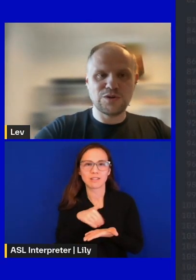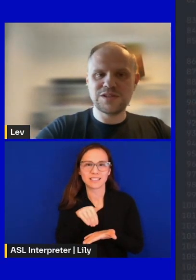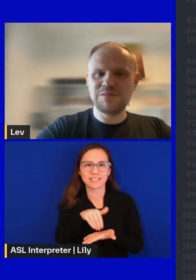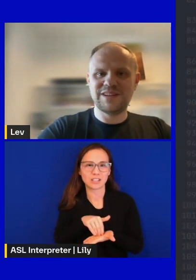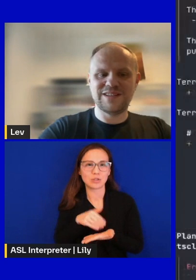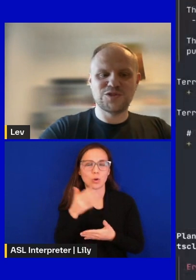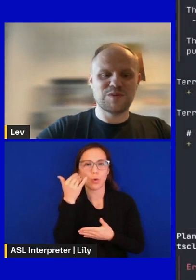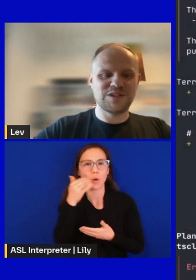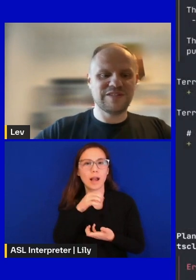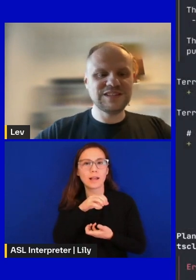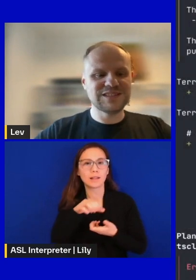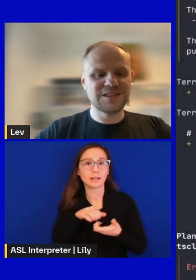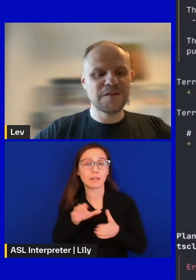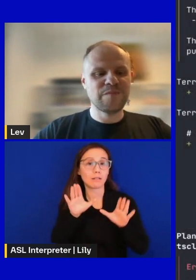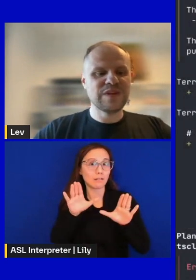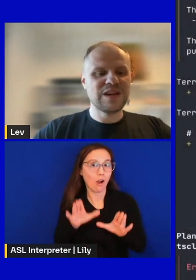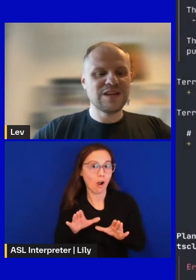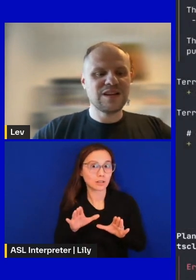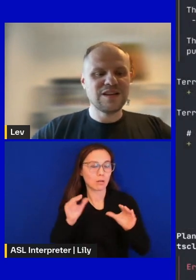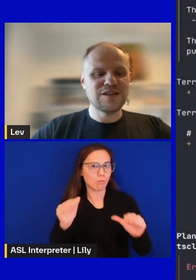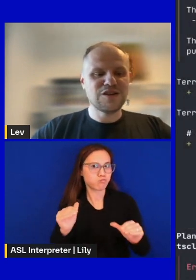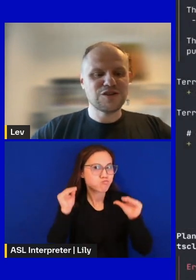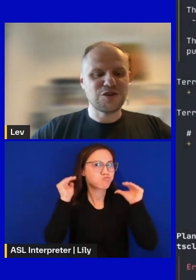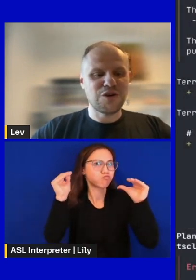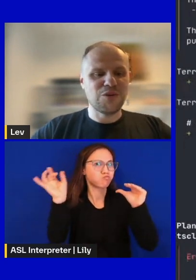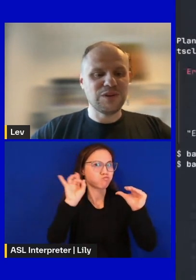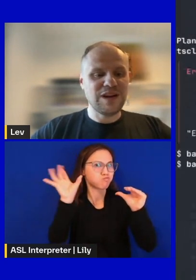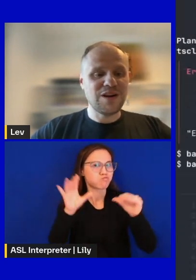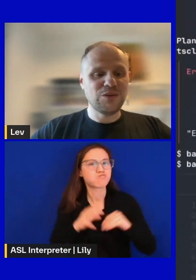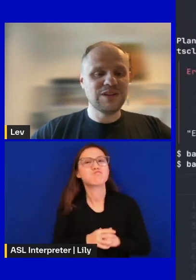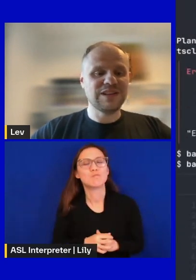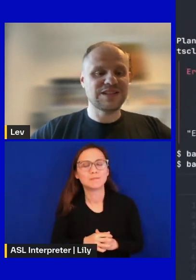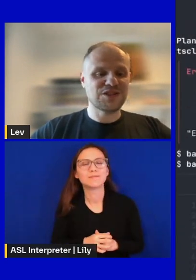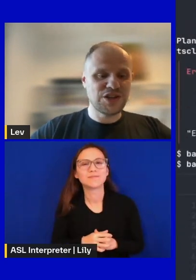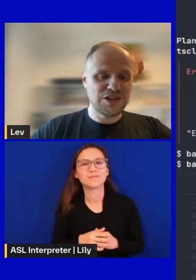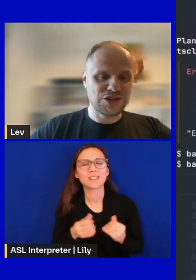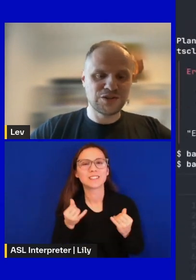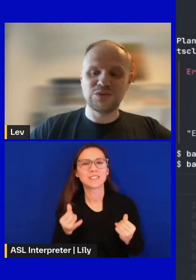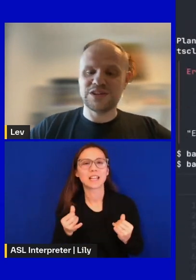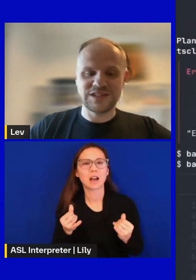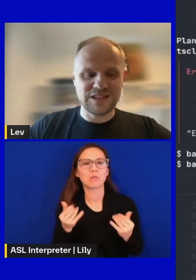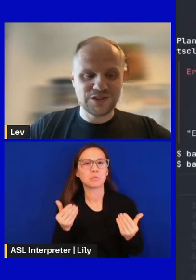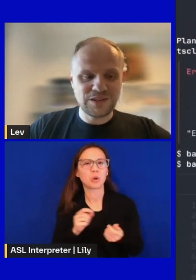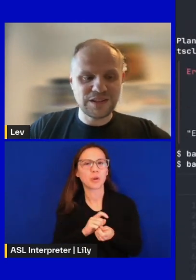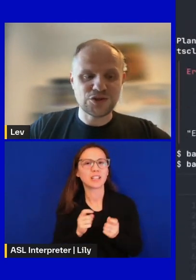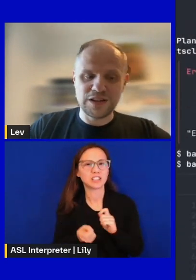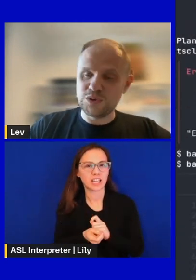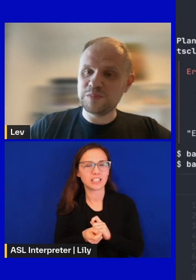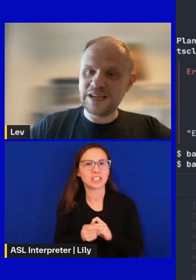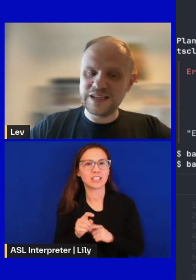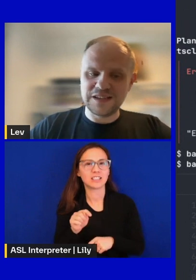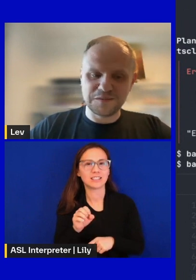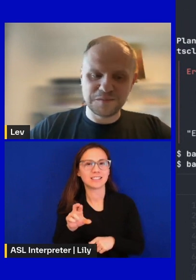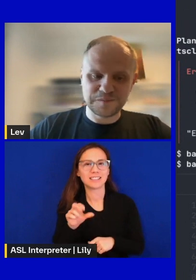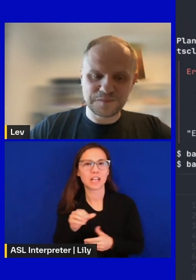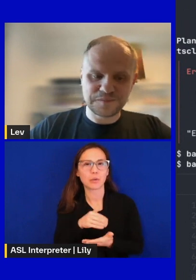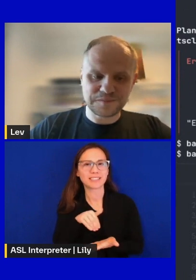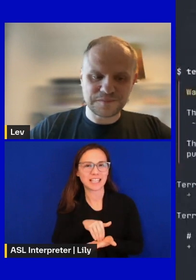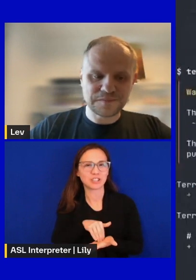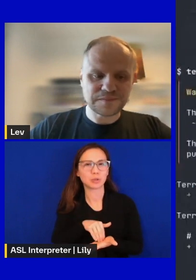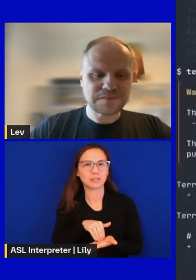is awesome and super advanced. So now let's change it to Terra Central and try to apply